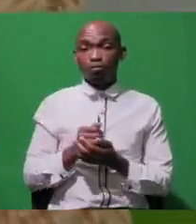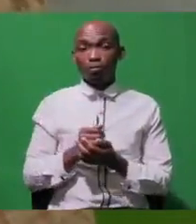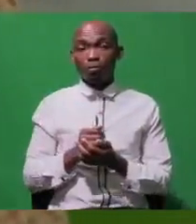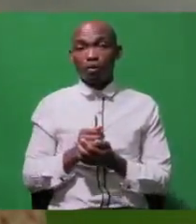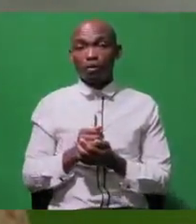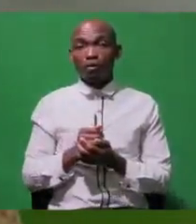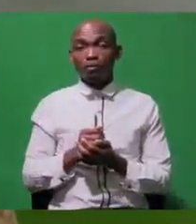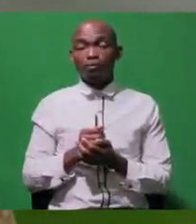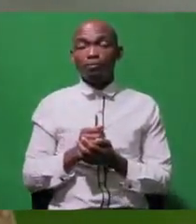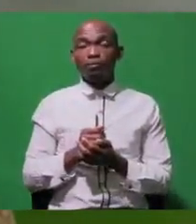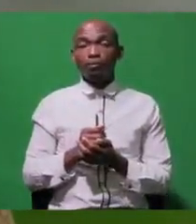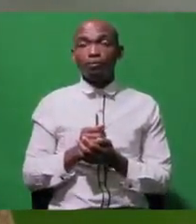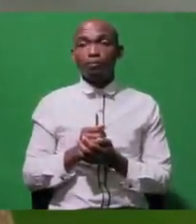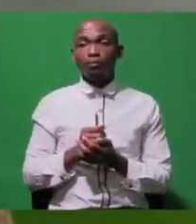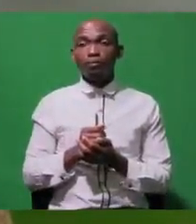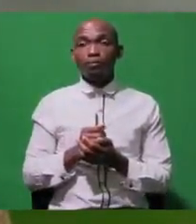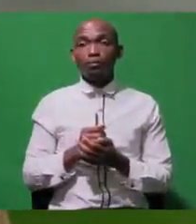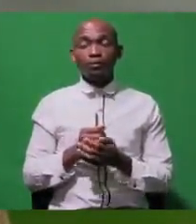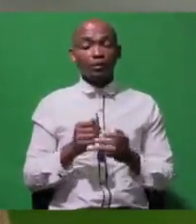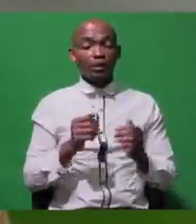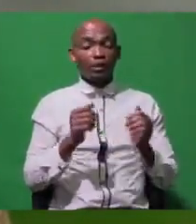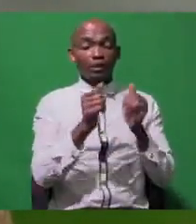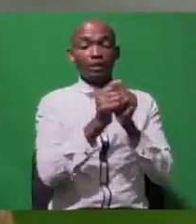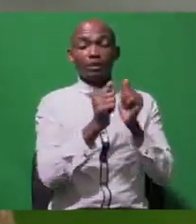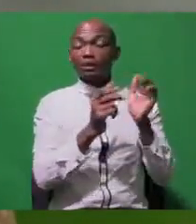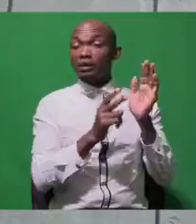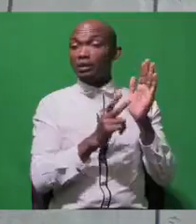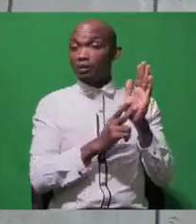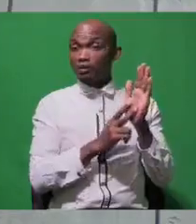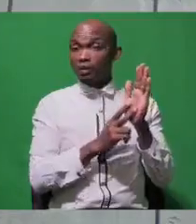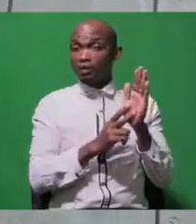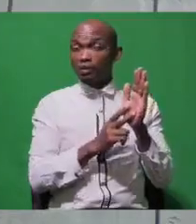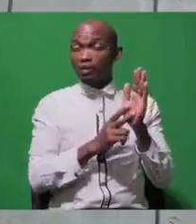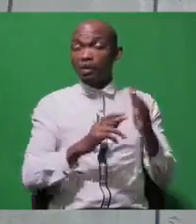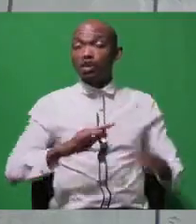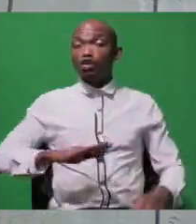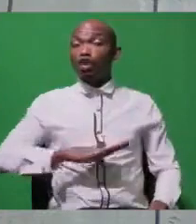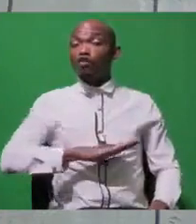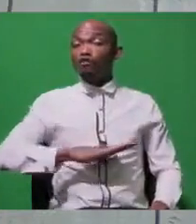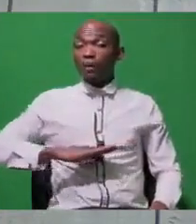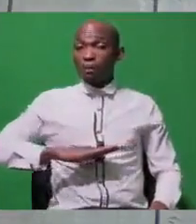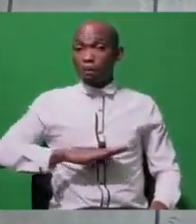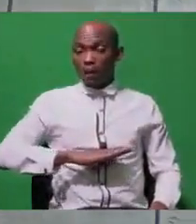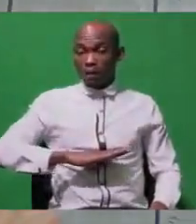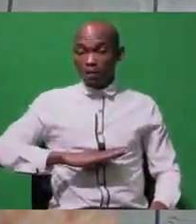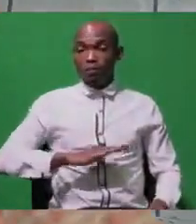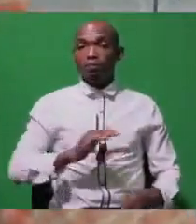In which date? 7th November.